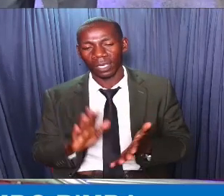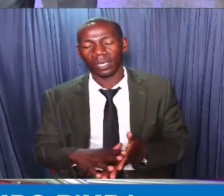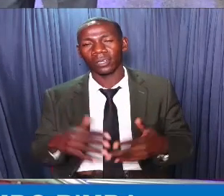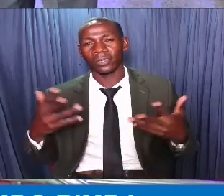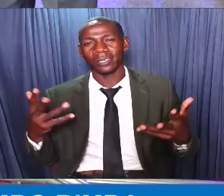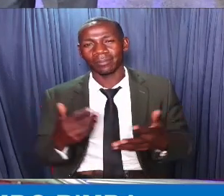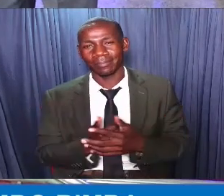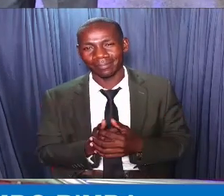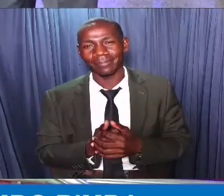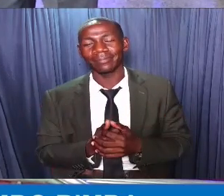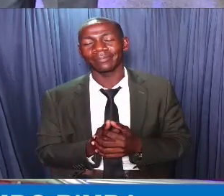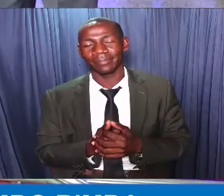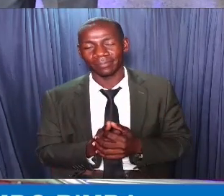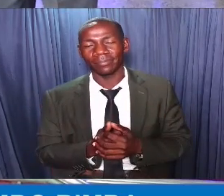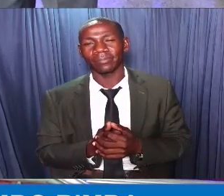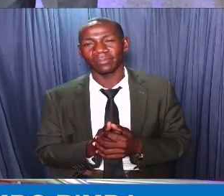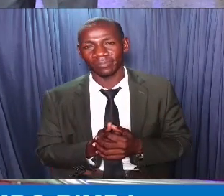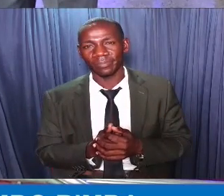Hallelujah. Hallelujah.